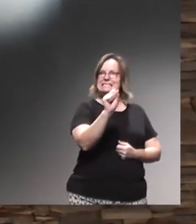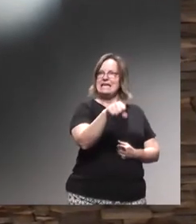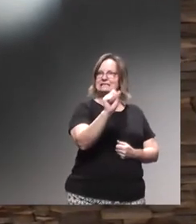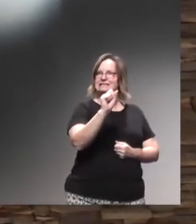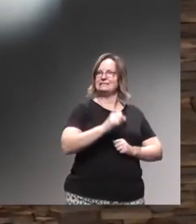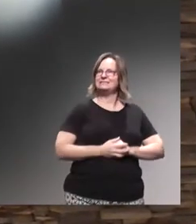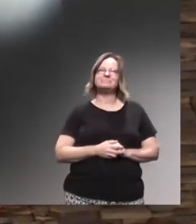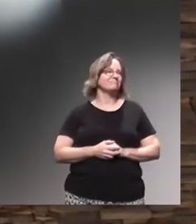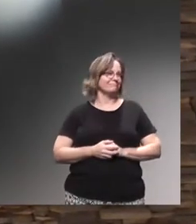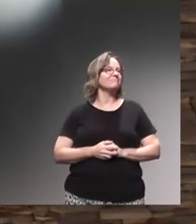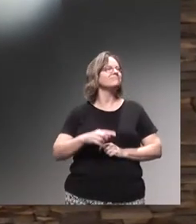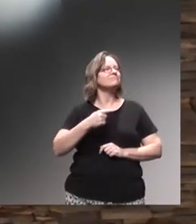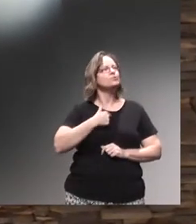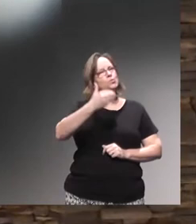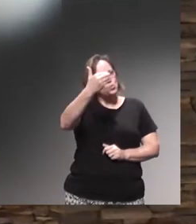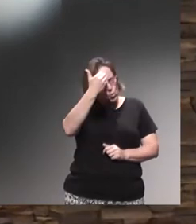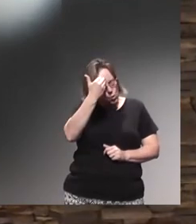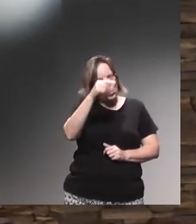heart.